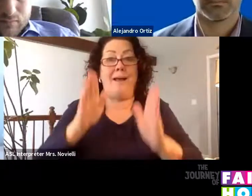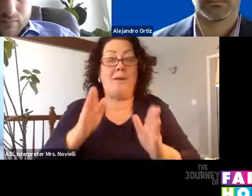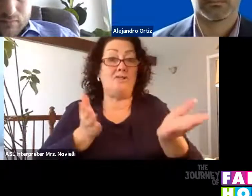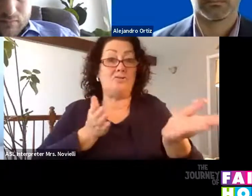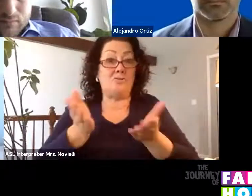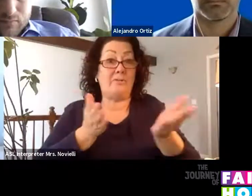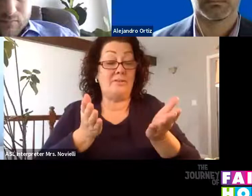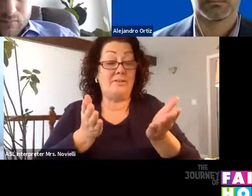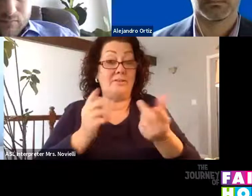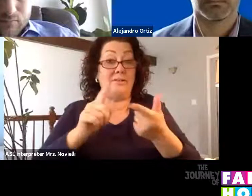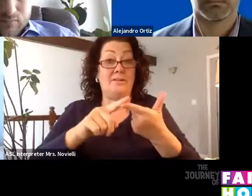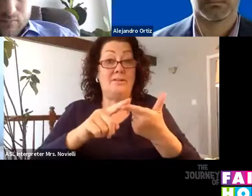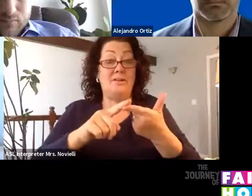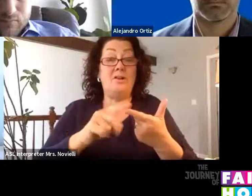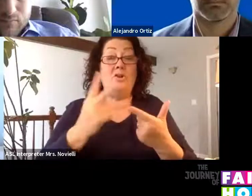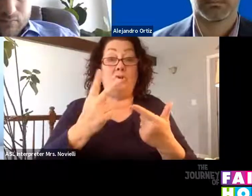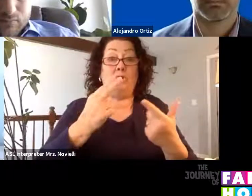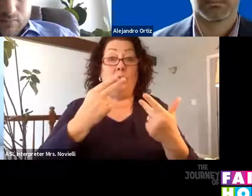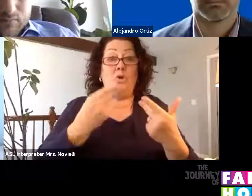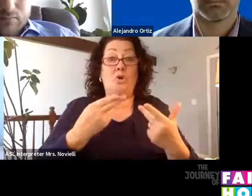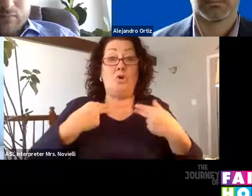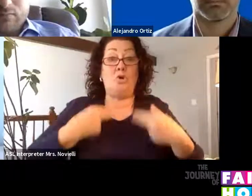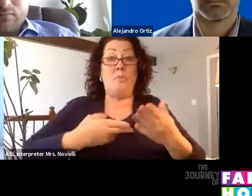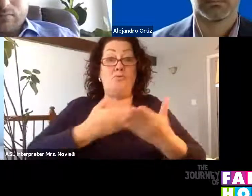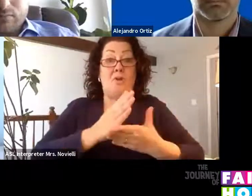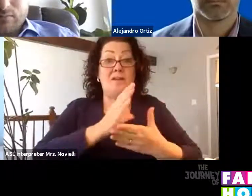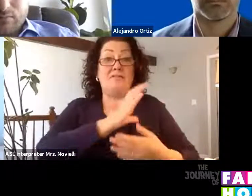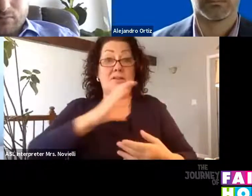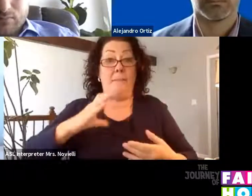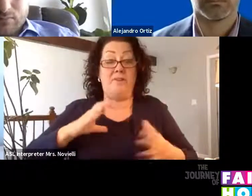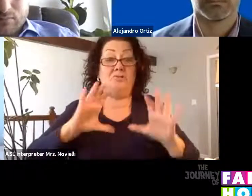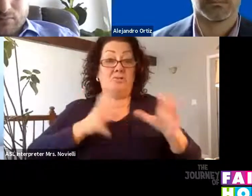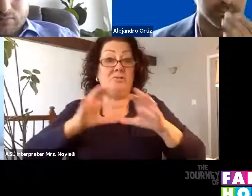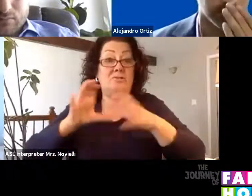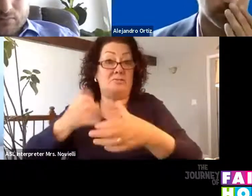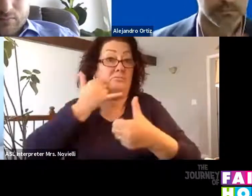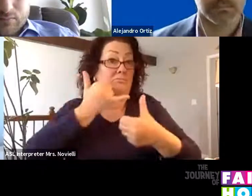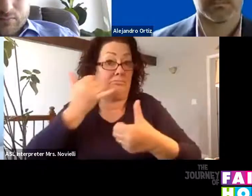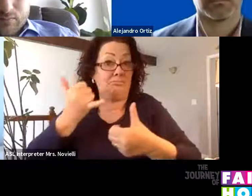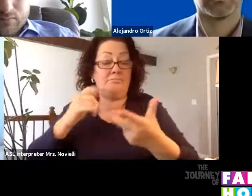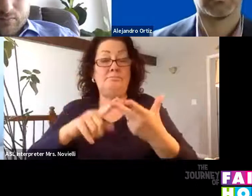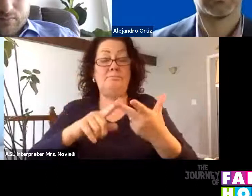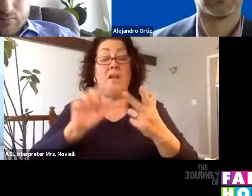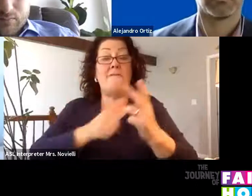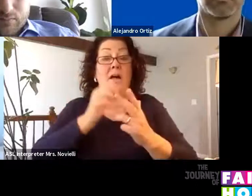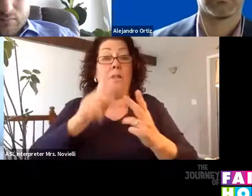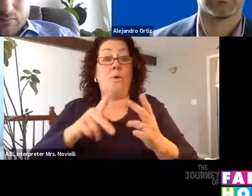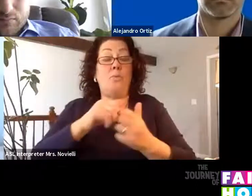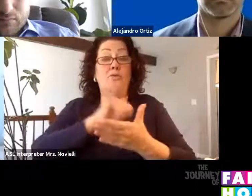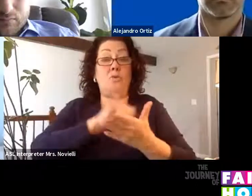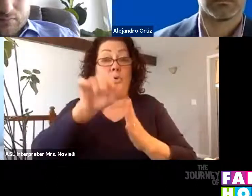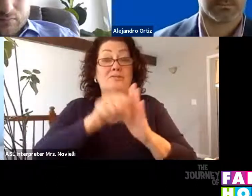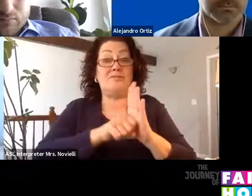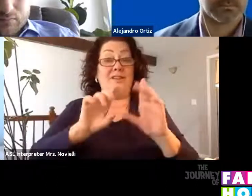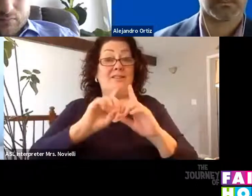call the two Human Rights Commissions. You could certainly follow up with the New York State Division of Human Rights.